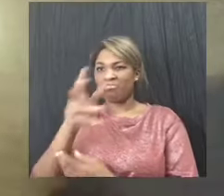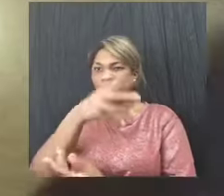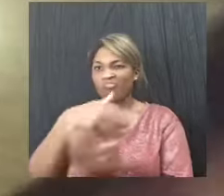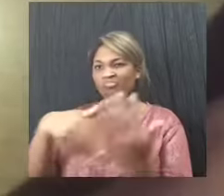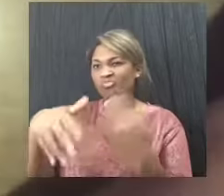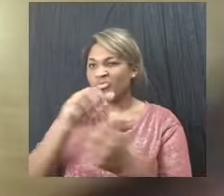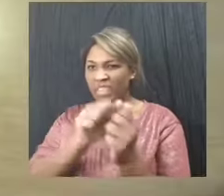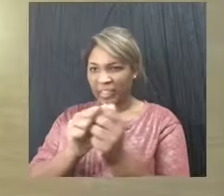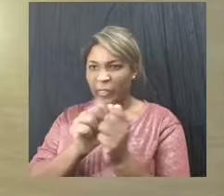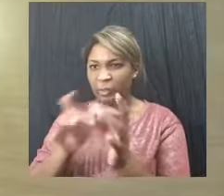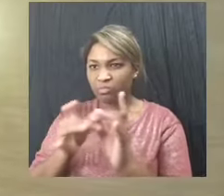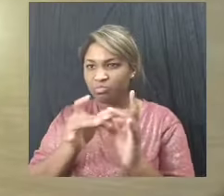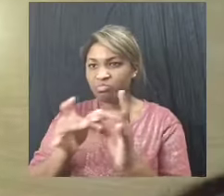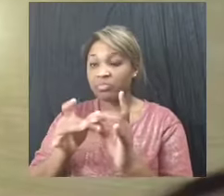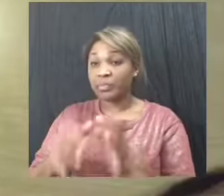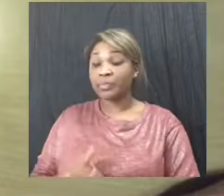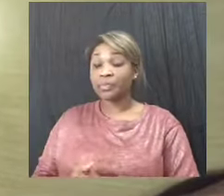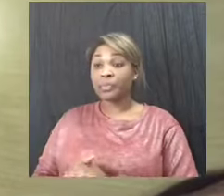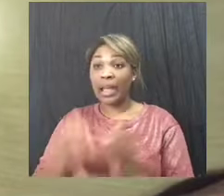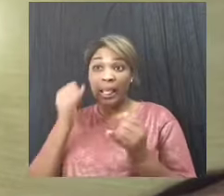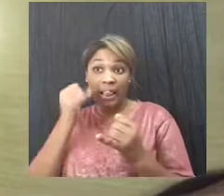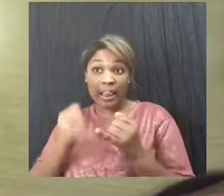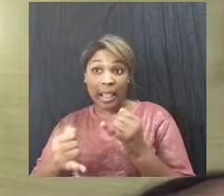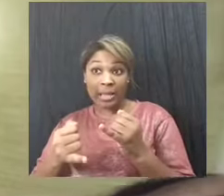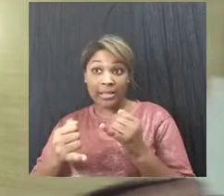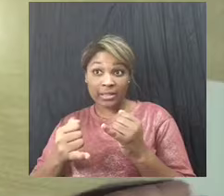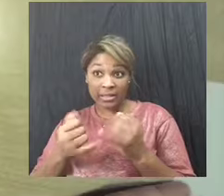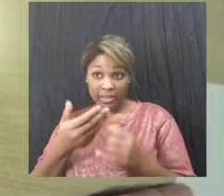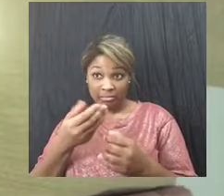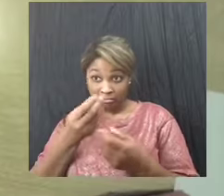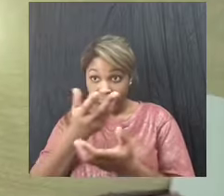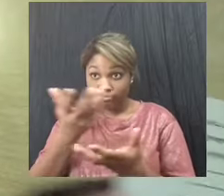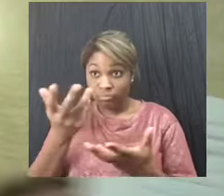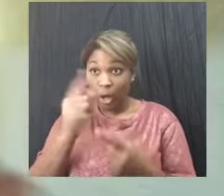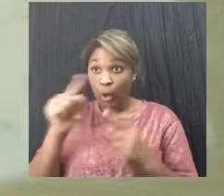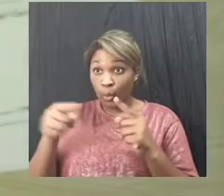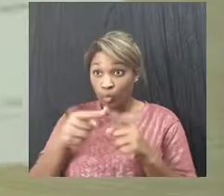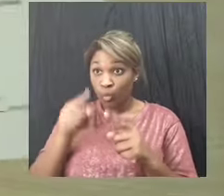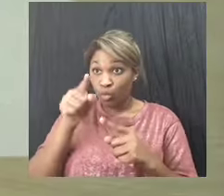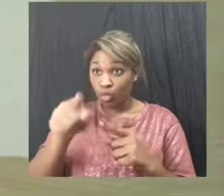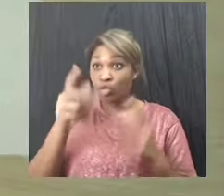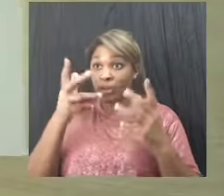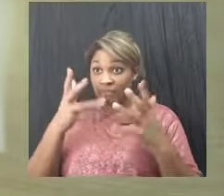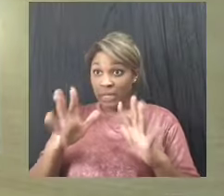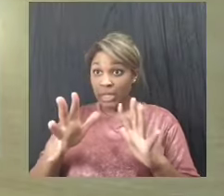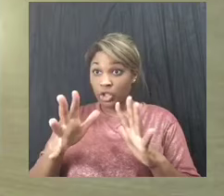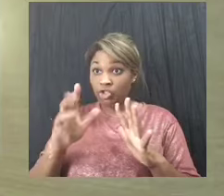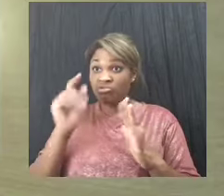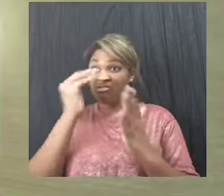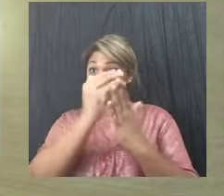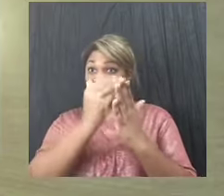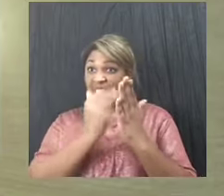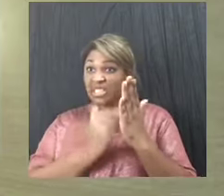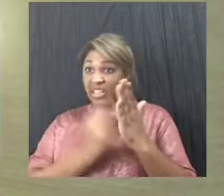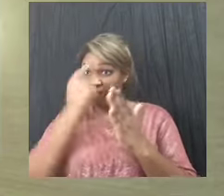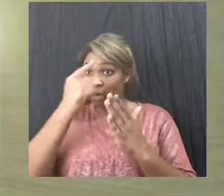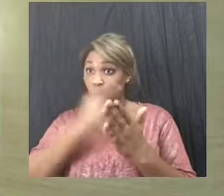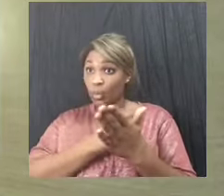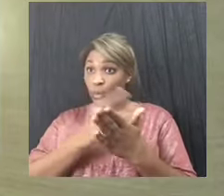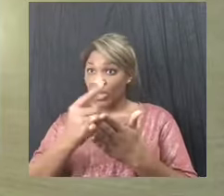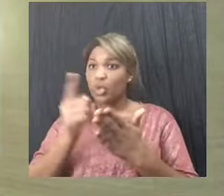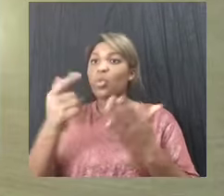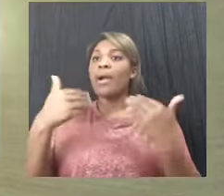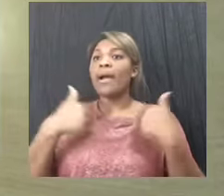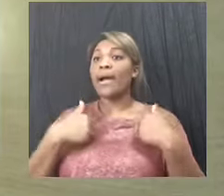One last thing, when you are all done with this lesson for the week, you're going to have a test that looks a